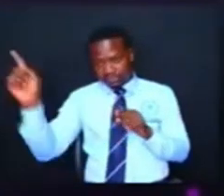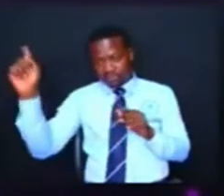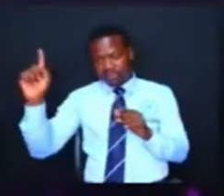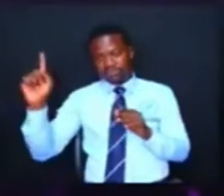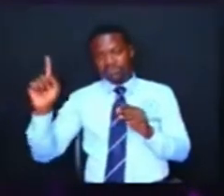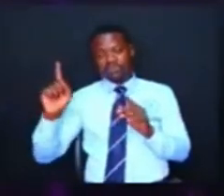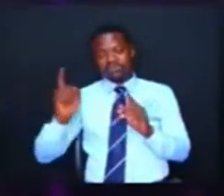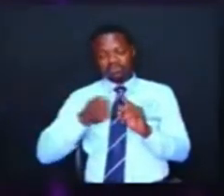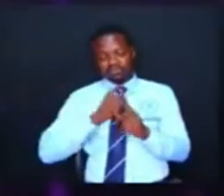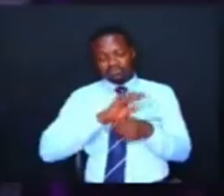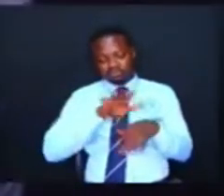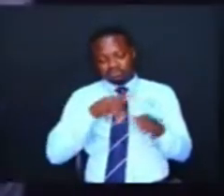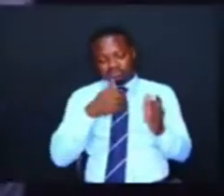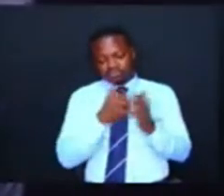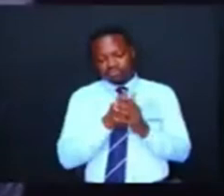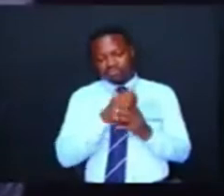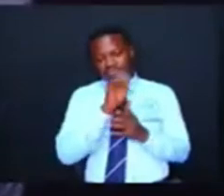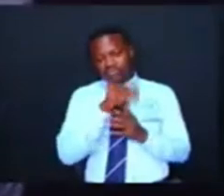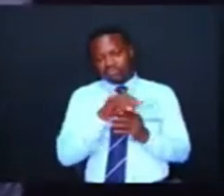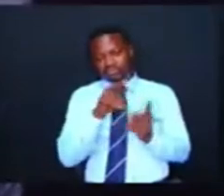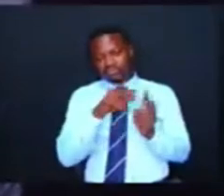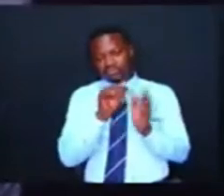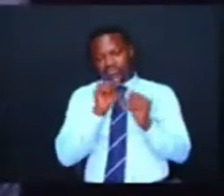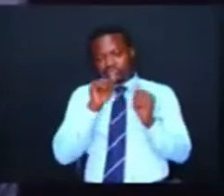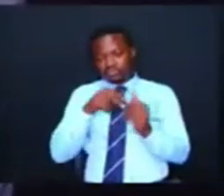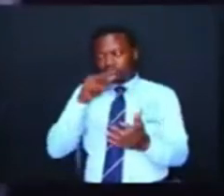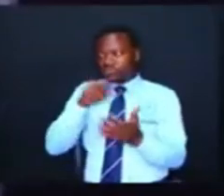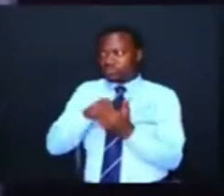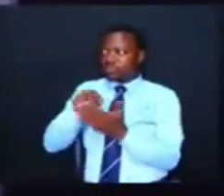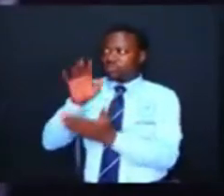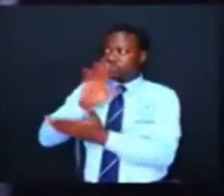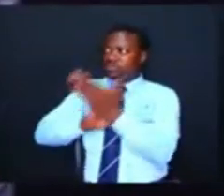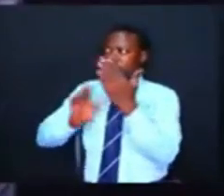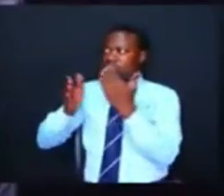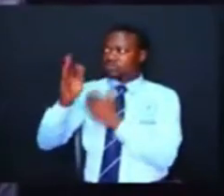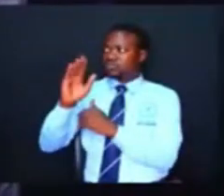you may be able to stand before the Son of Man.